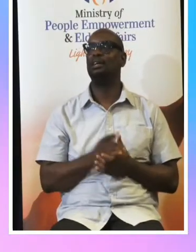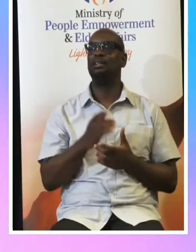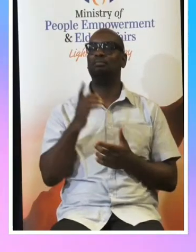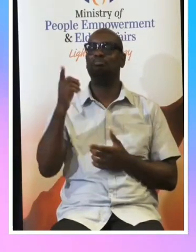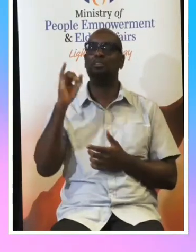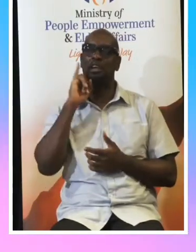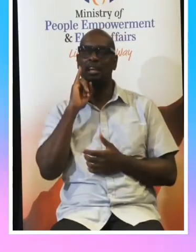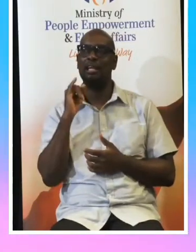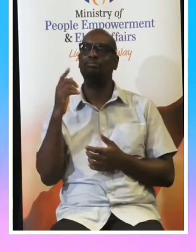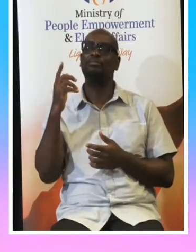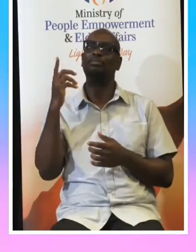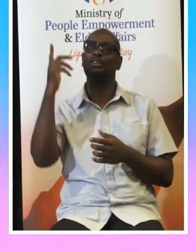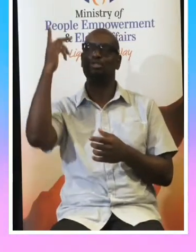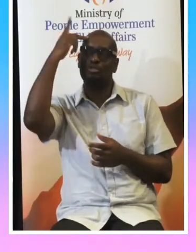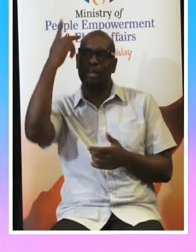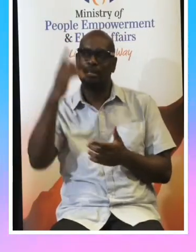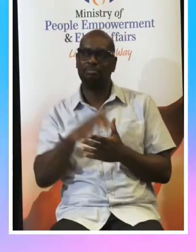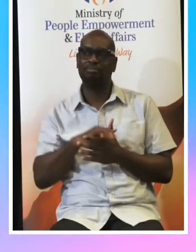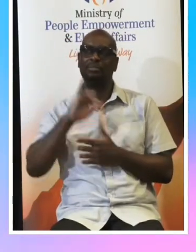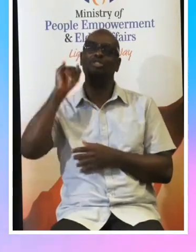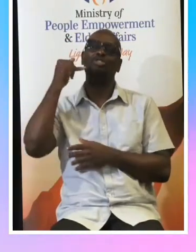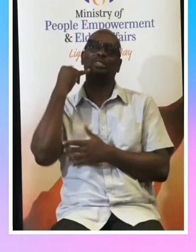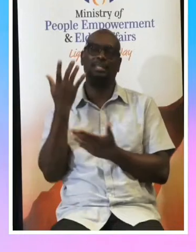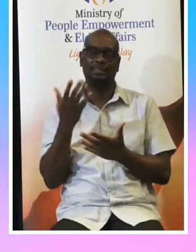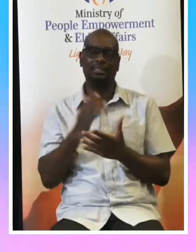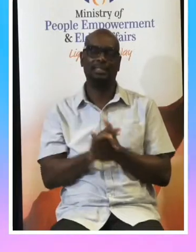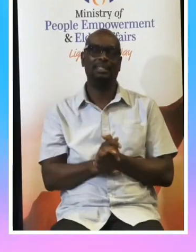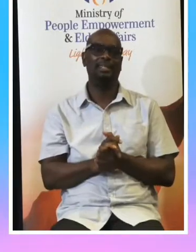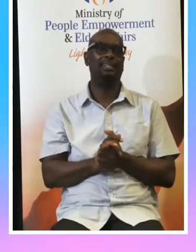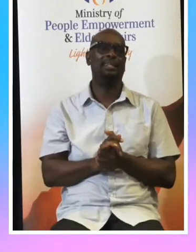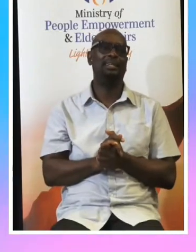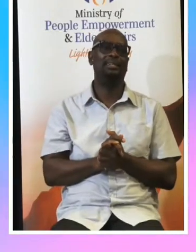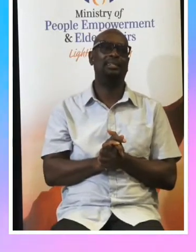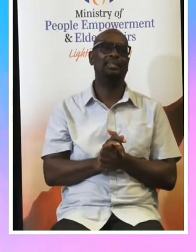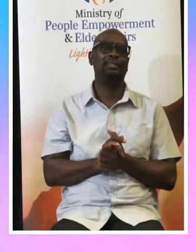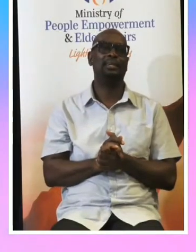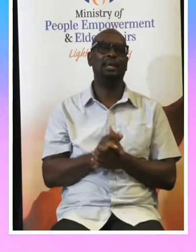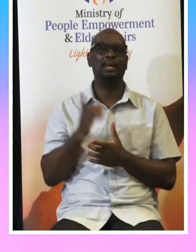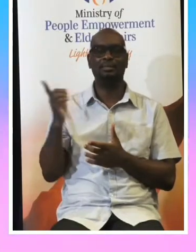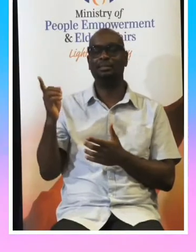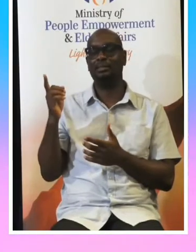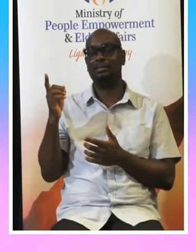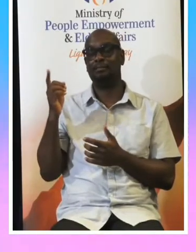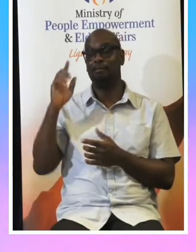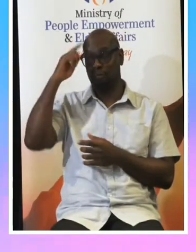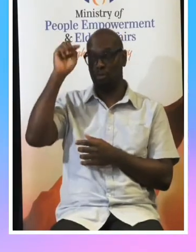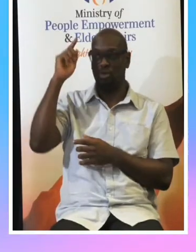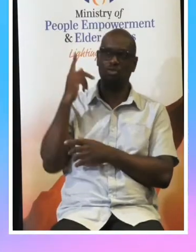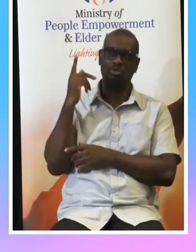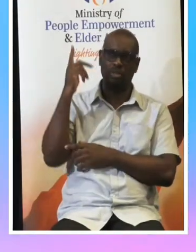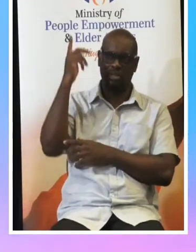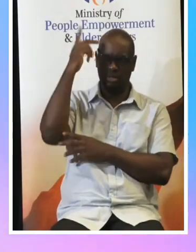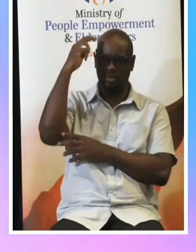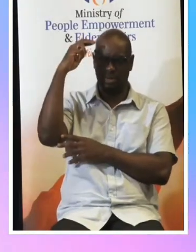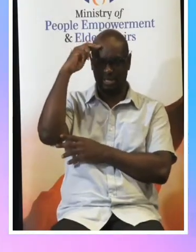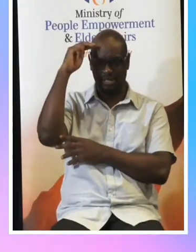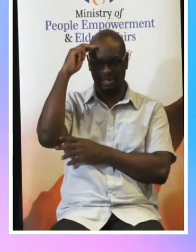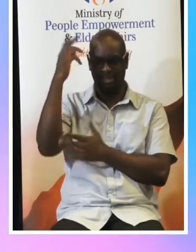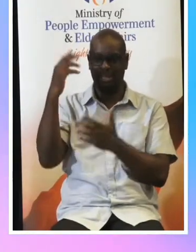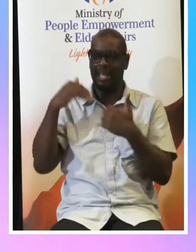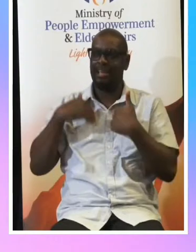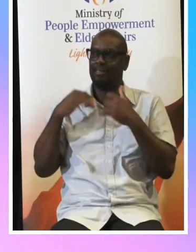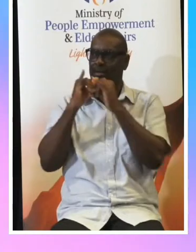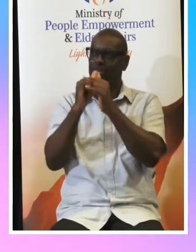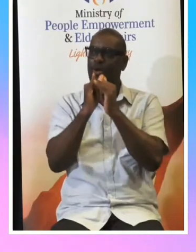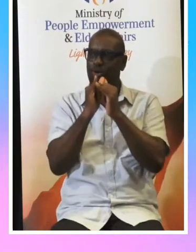And Craig as well, of course. And in his honor, there's the Memorial Prize for Craig, and Andreli would have won that